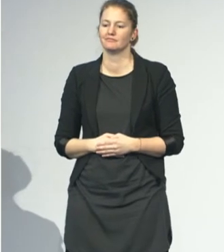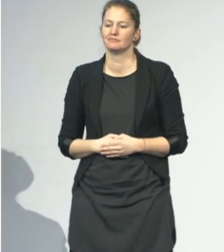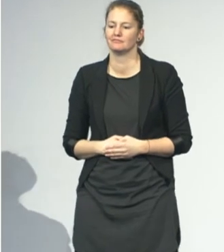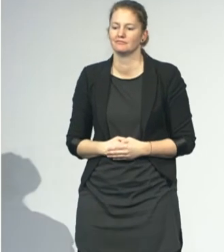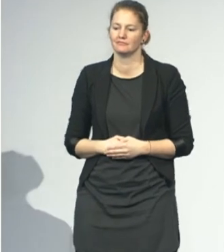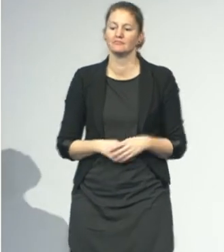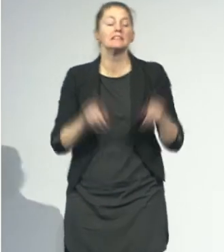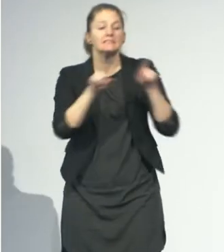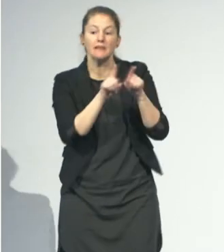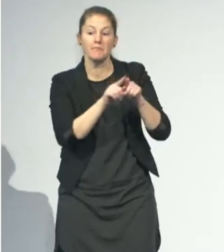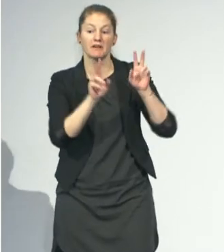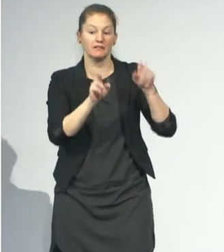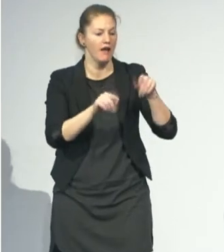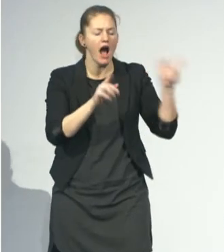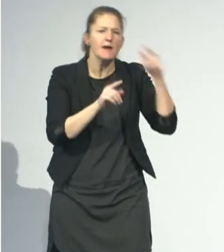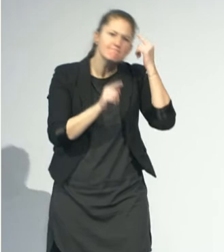go.